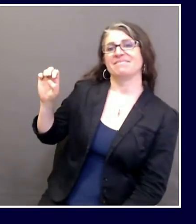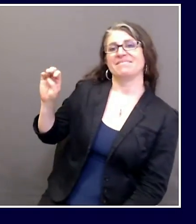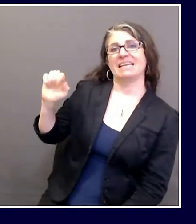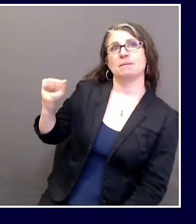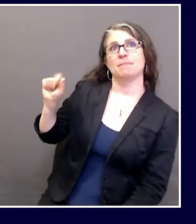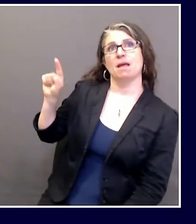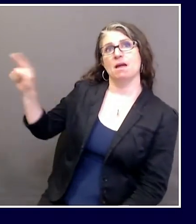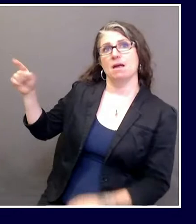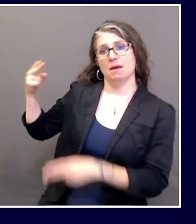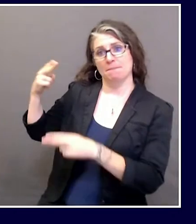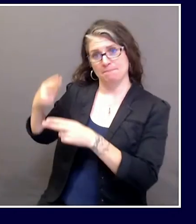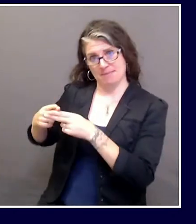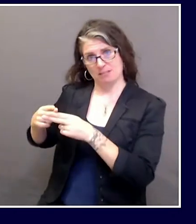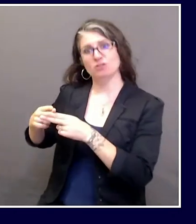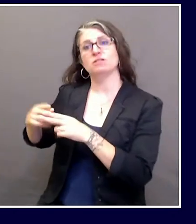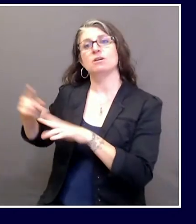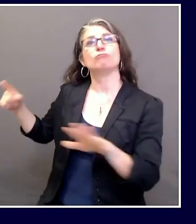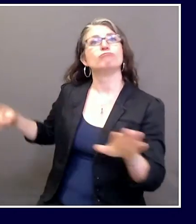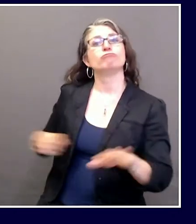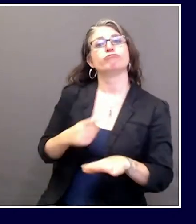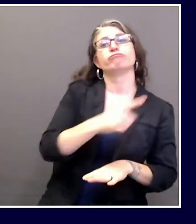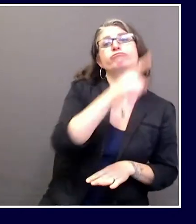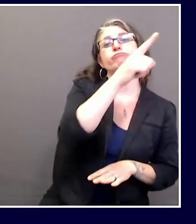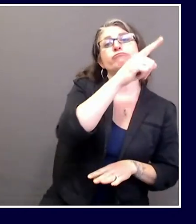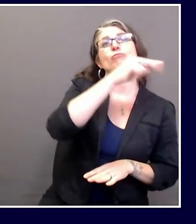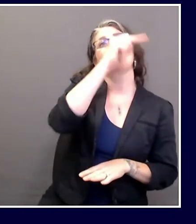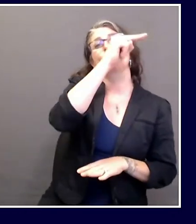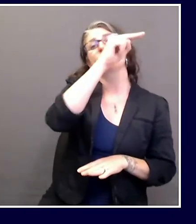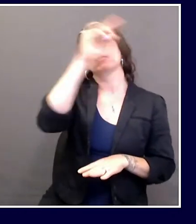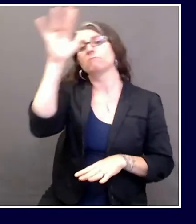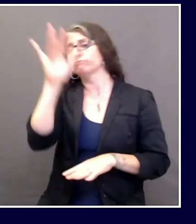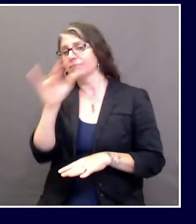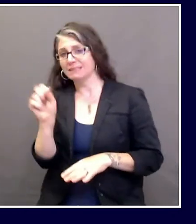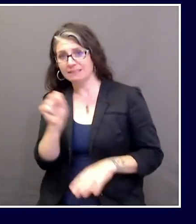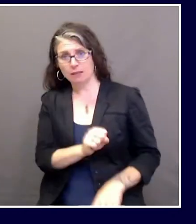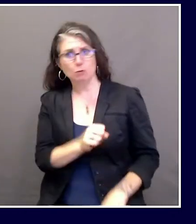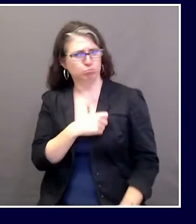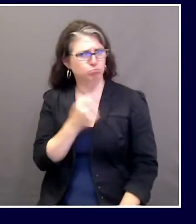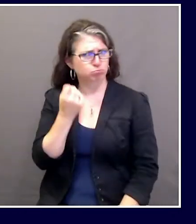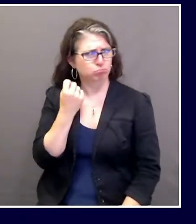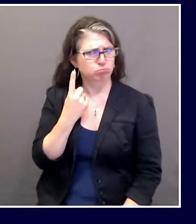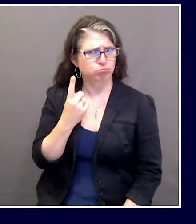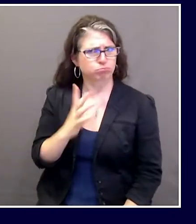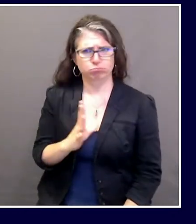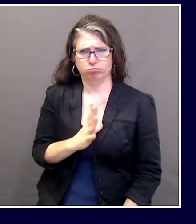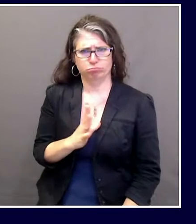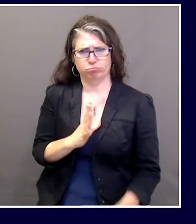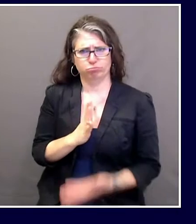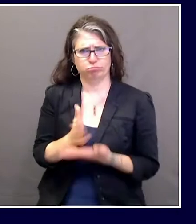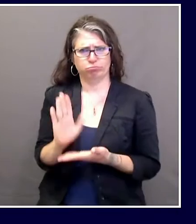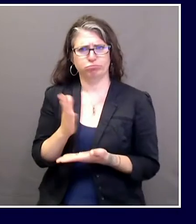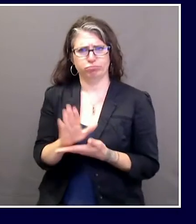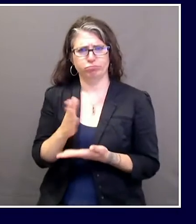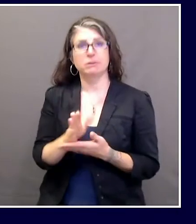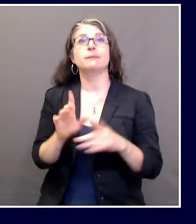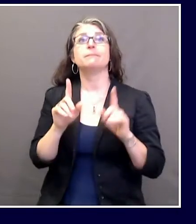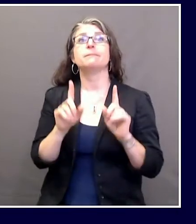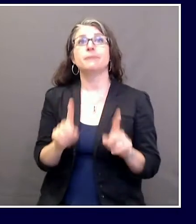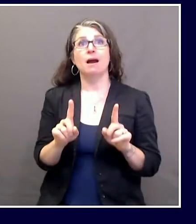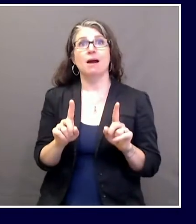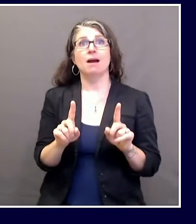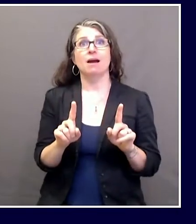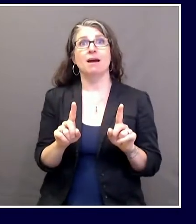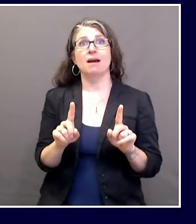locations that you're bringing it to. Are you looking at the rates at which each county has